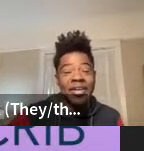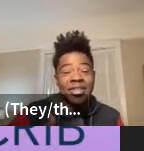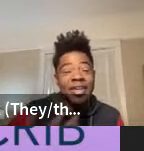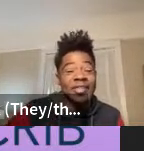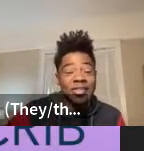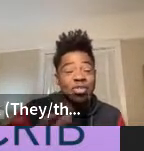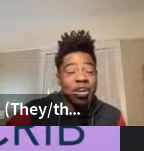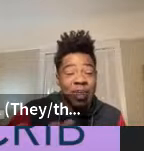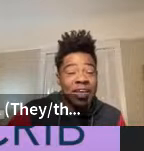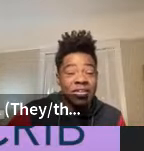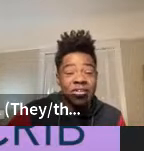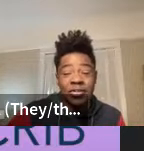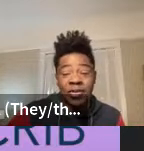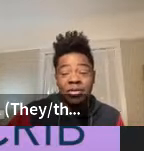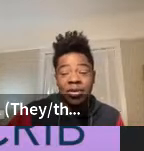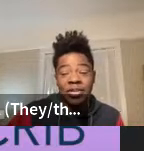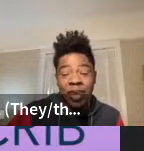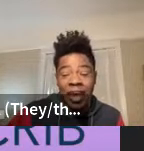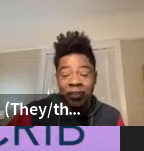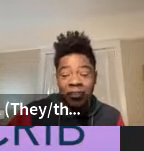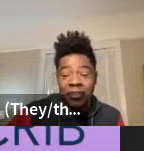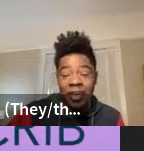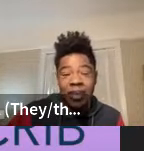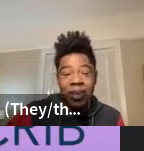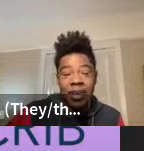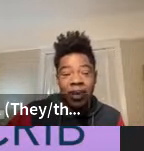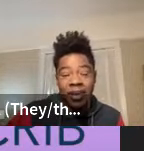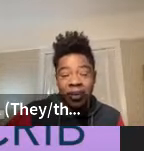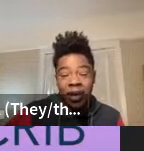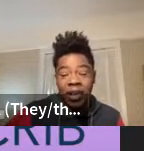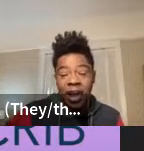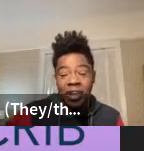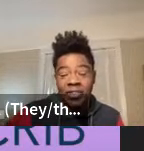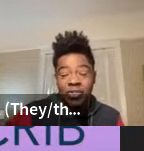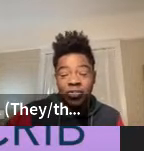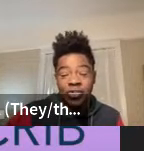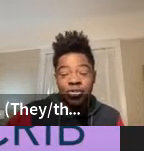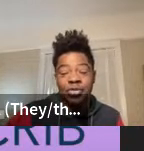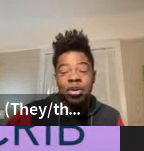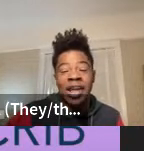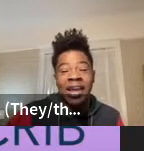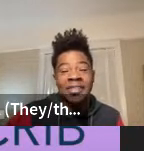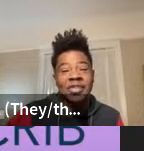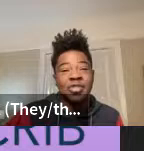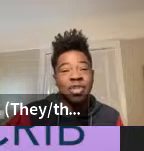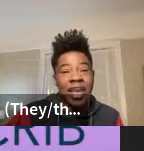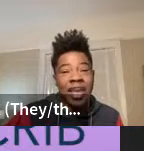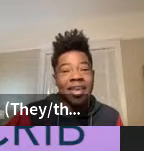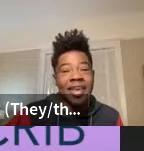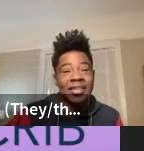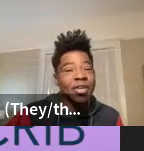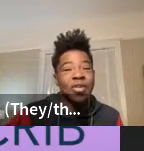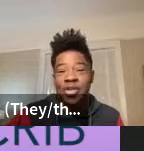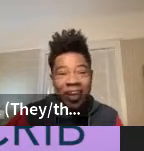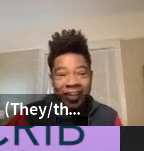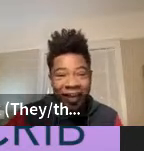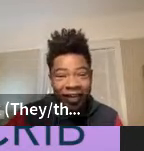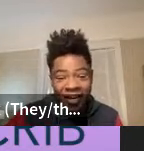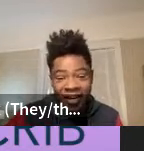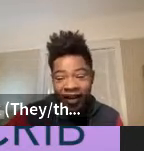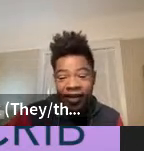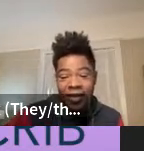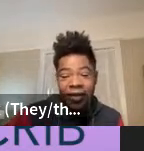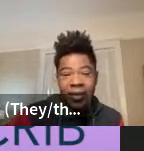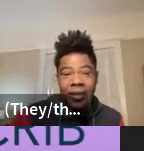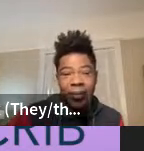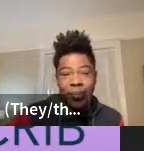have things to dream into, and we do have a lot to realize and create and co-create